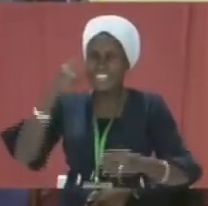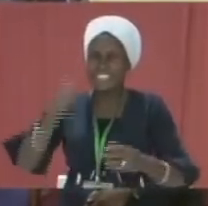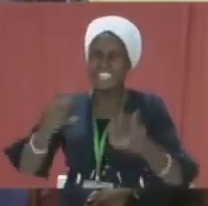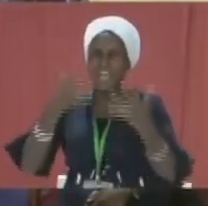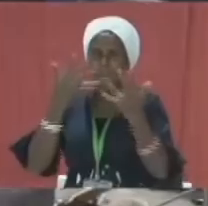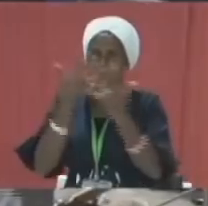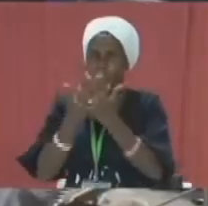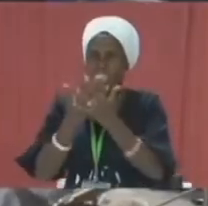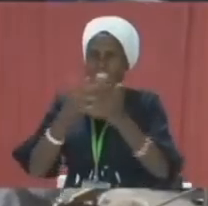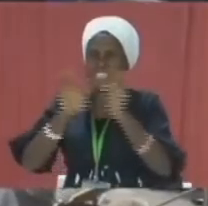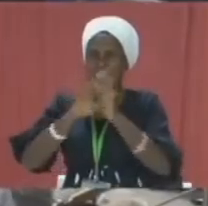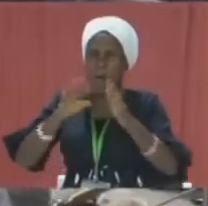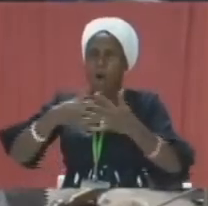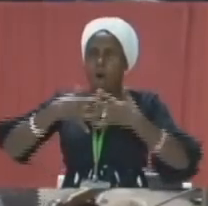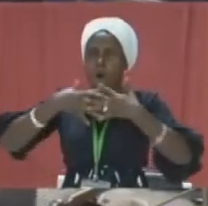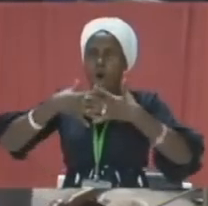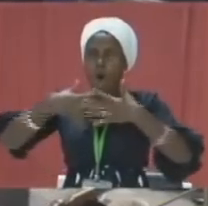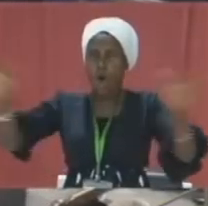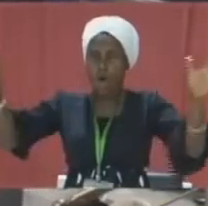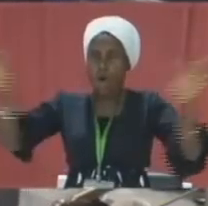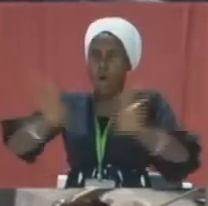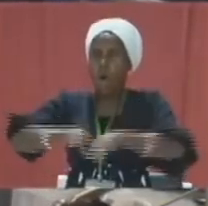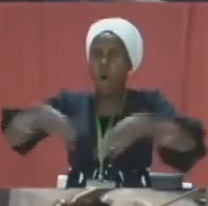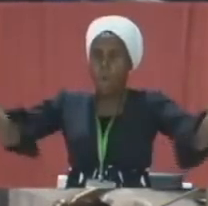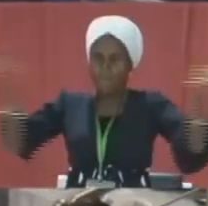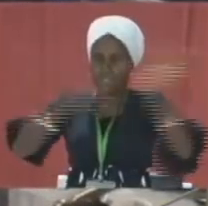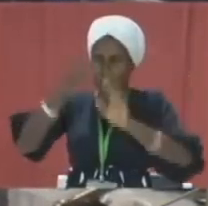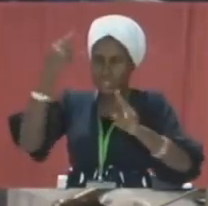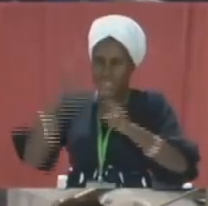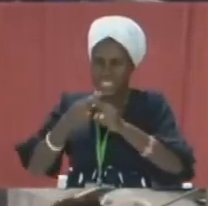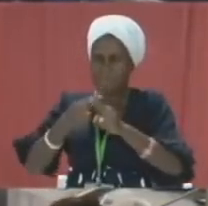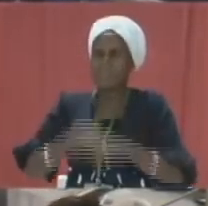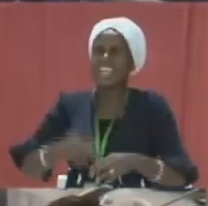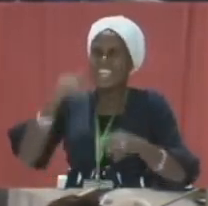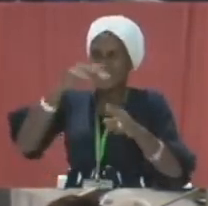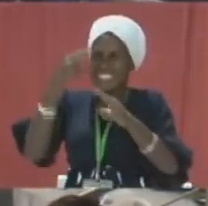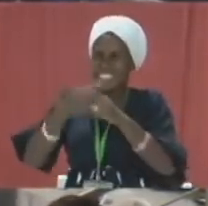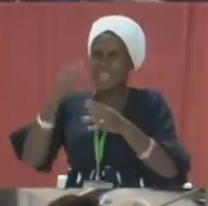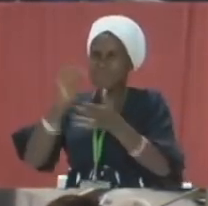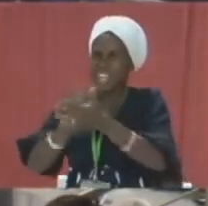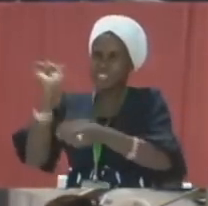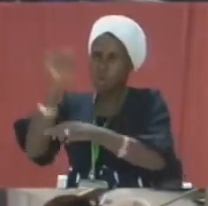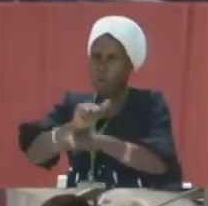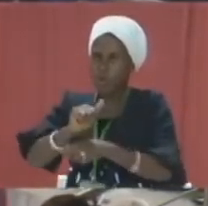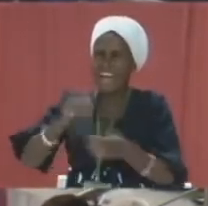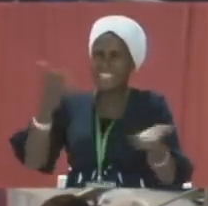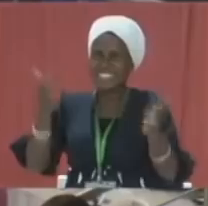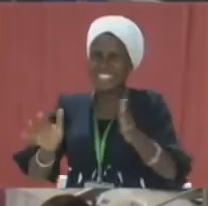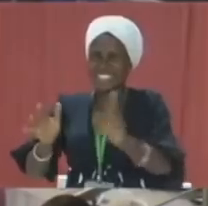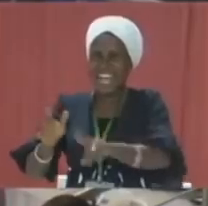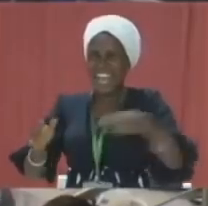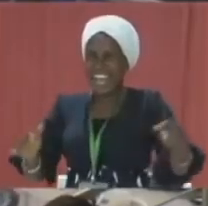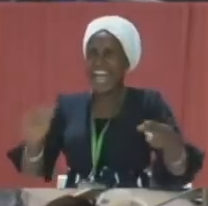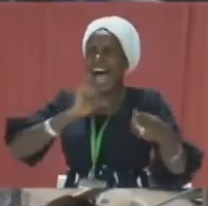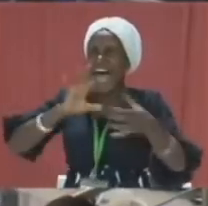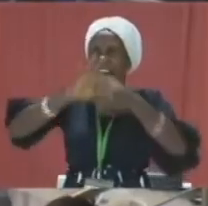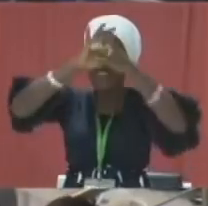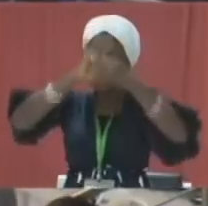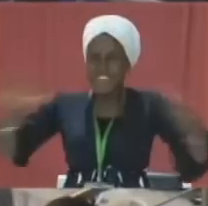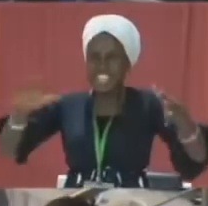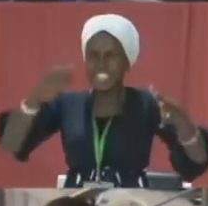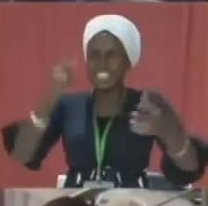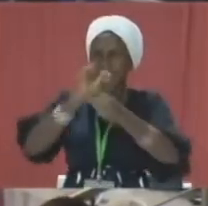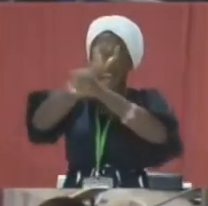open. And in the name of he that conquered death and hell, I release the captives in the name of